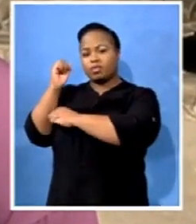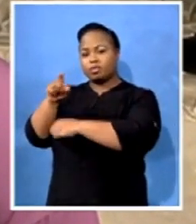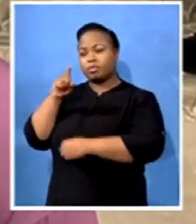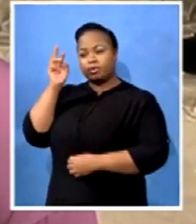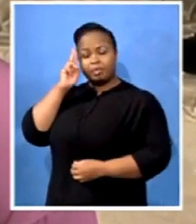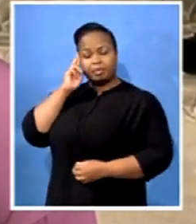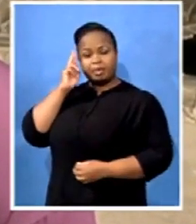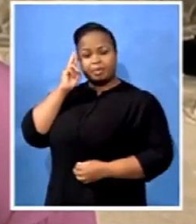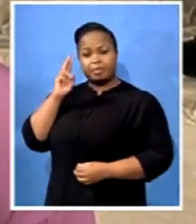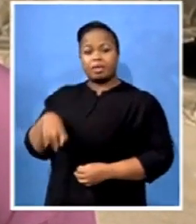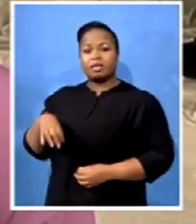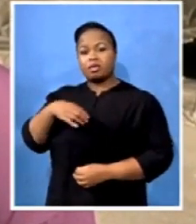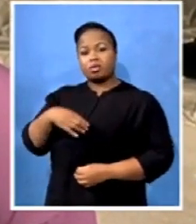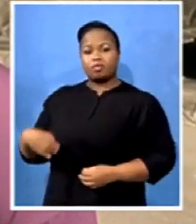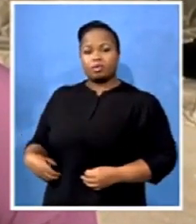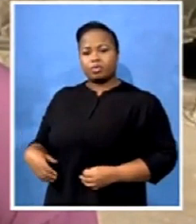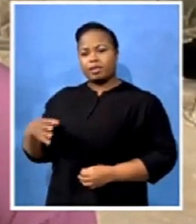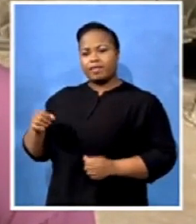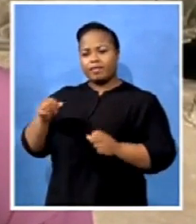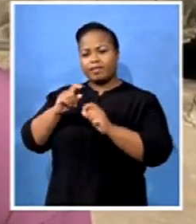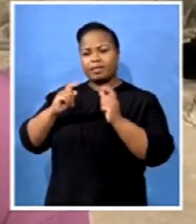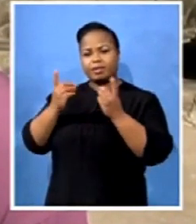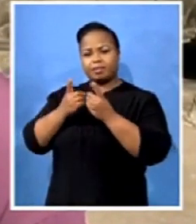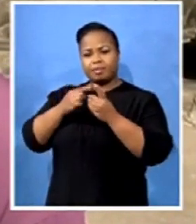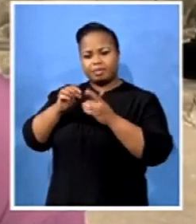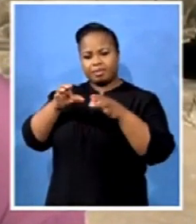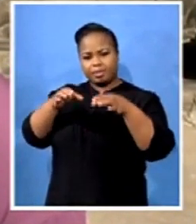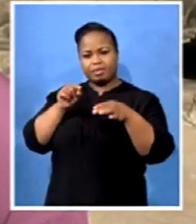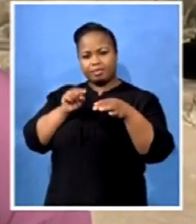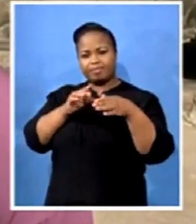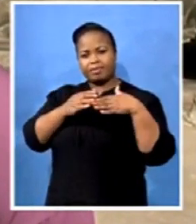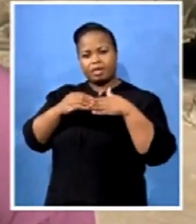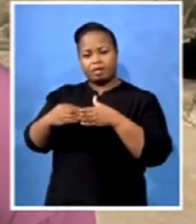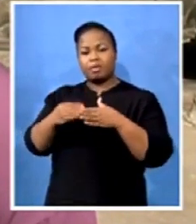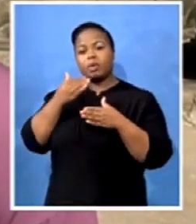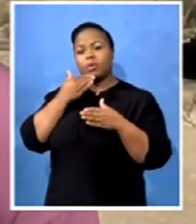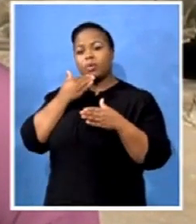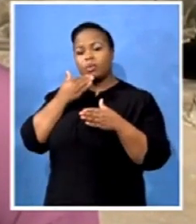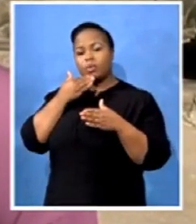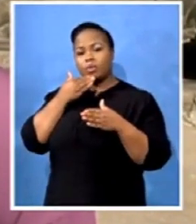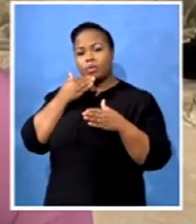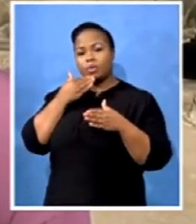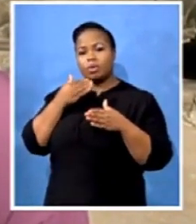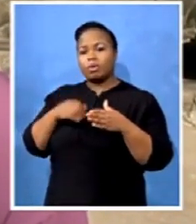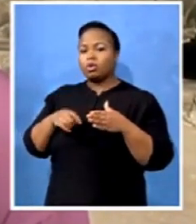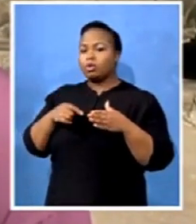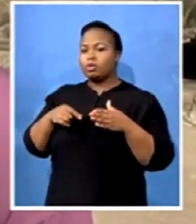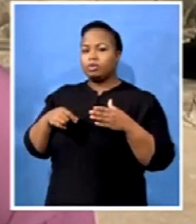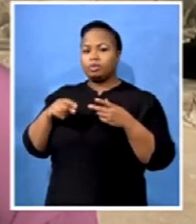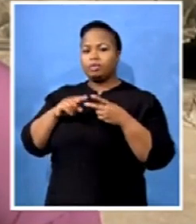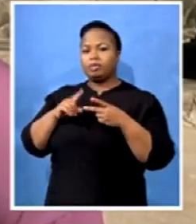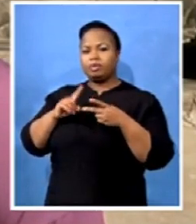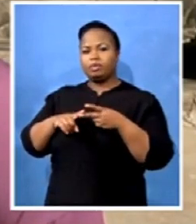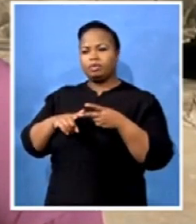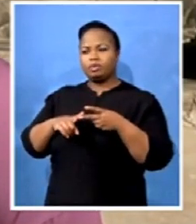ministry which is led by Minister Jackson Mthembu and myself as a Deputy Minister.